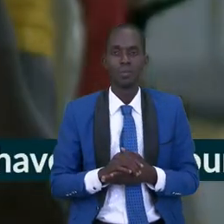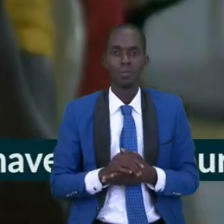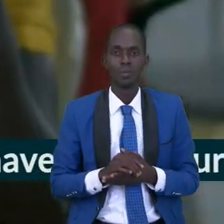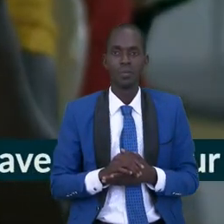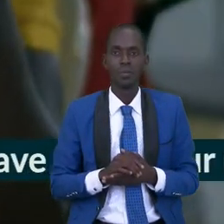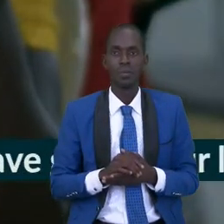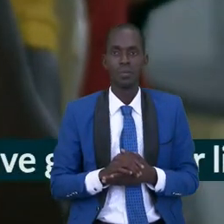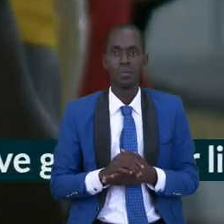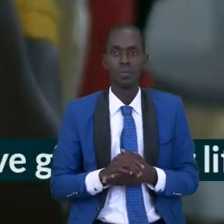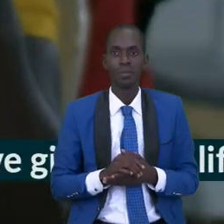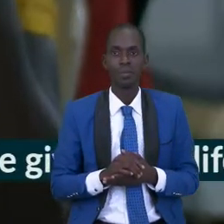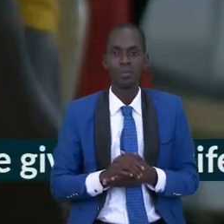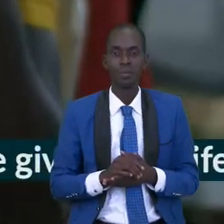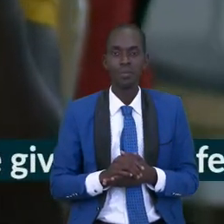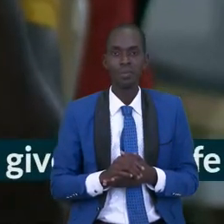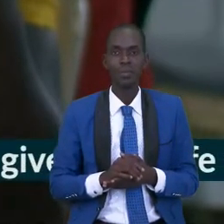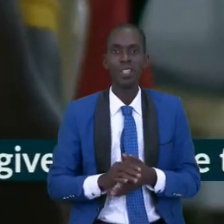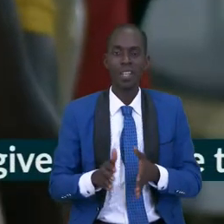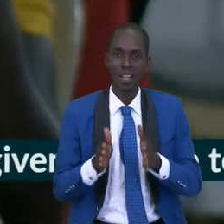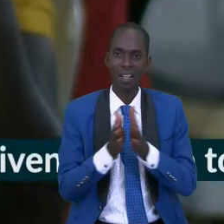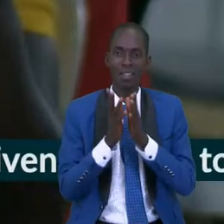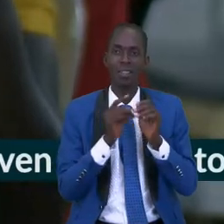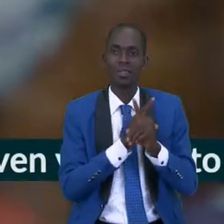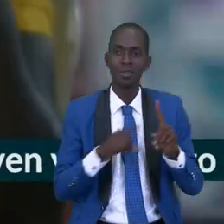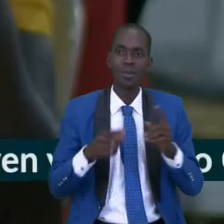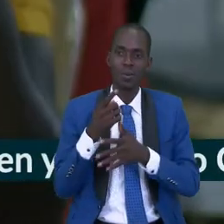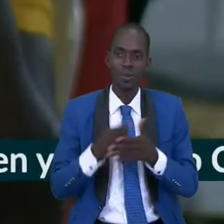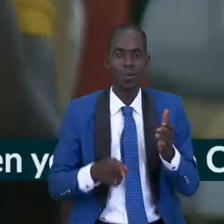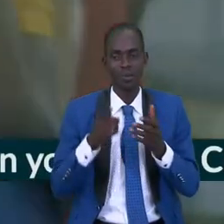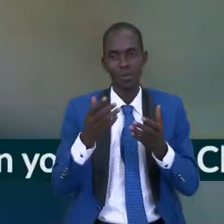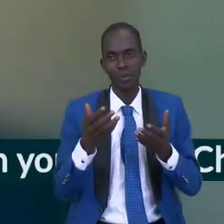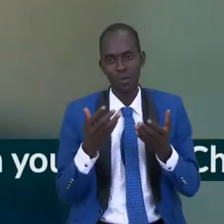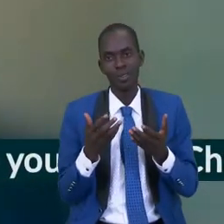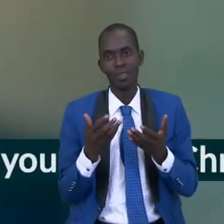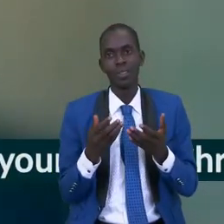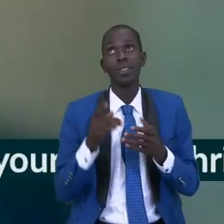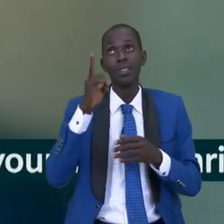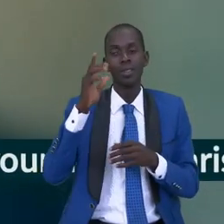Draw the attention of the counselors around you. If you have not been attended to,